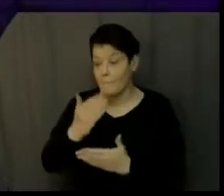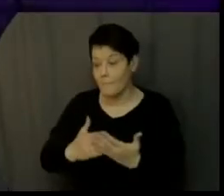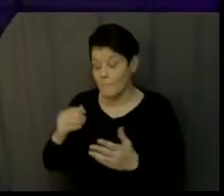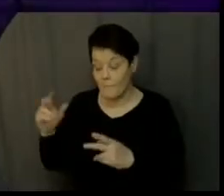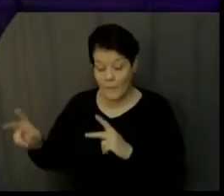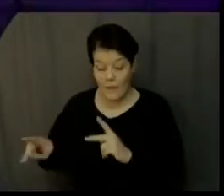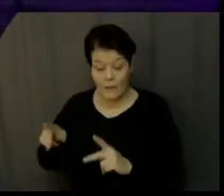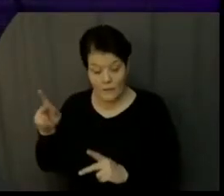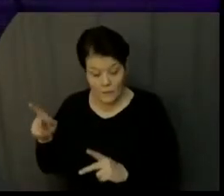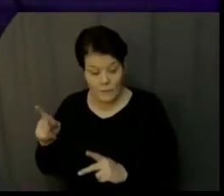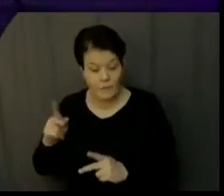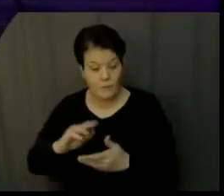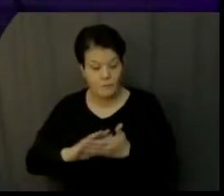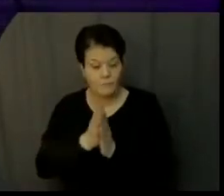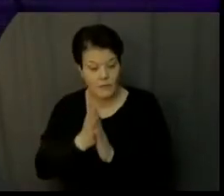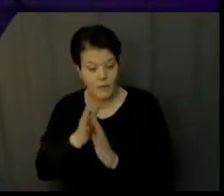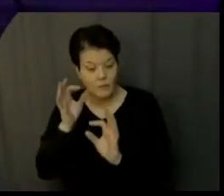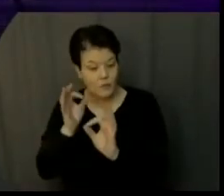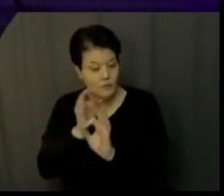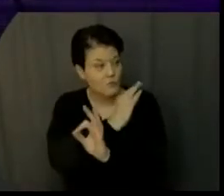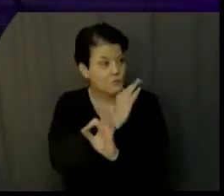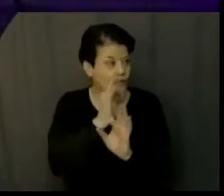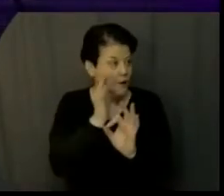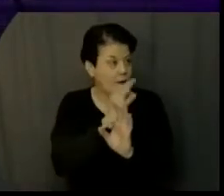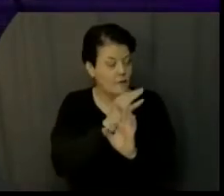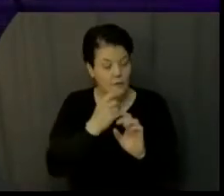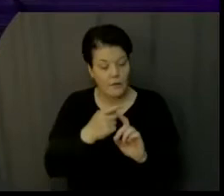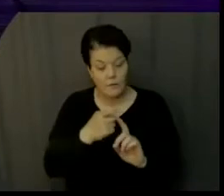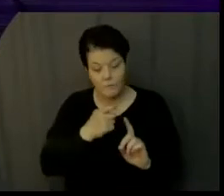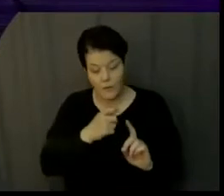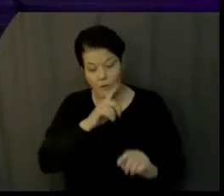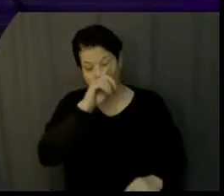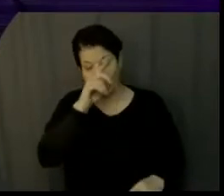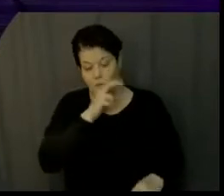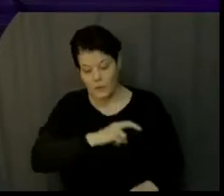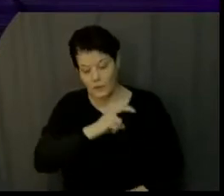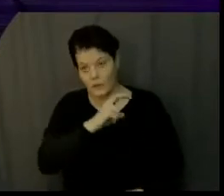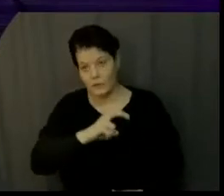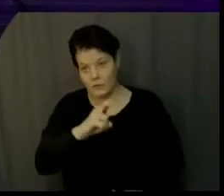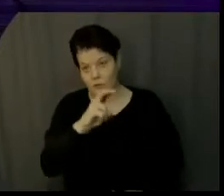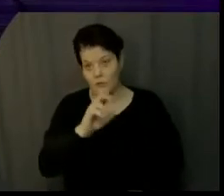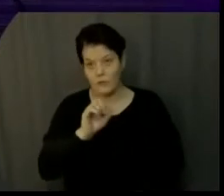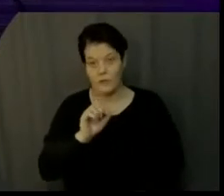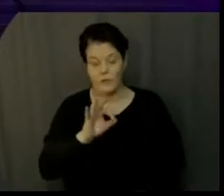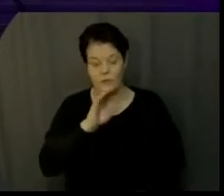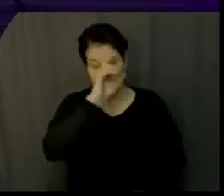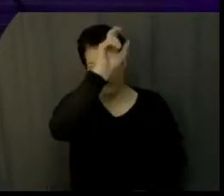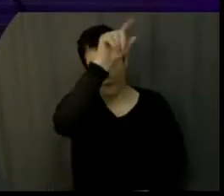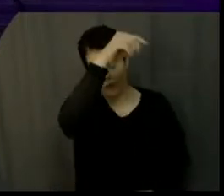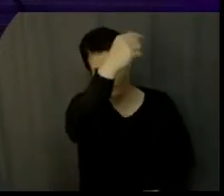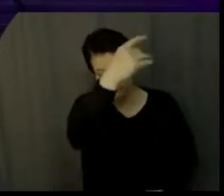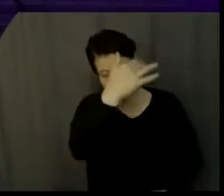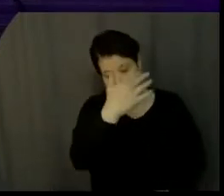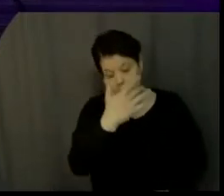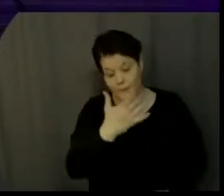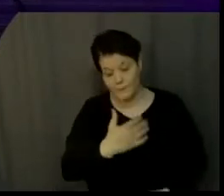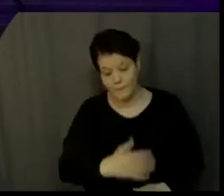The early believers put more faith and trust in the apostles' teaching than in any other source.